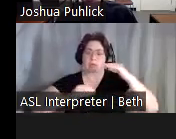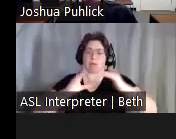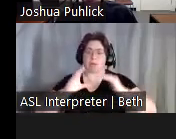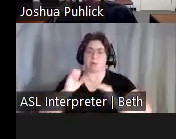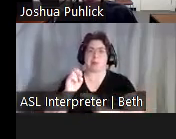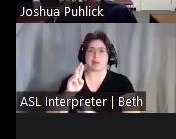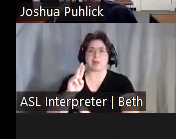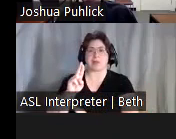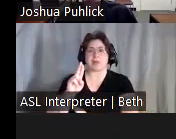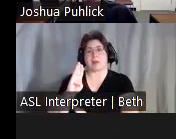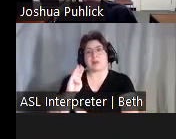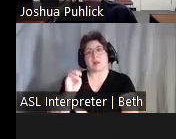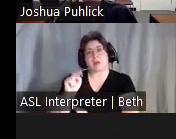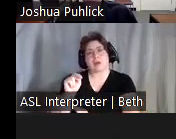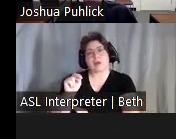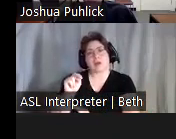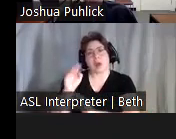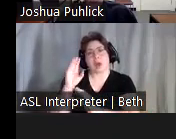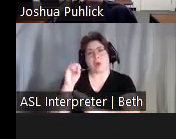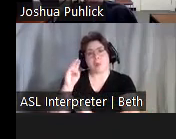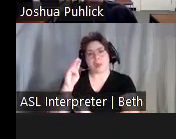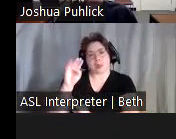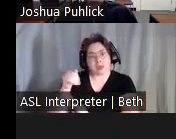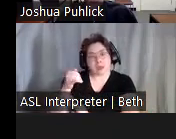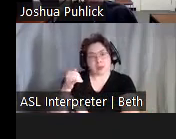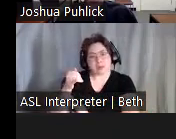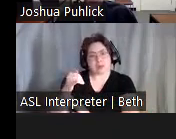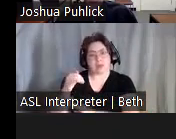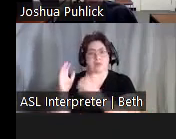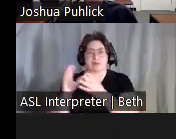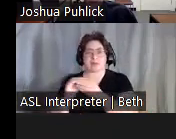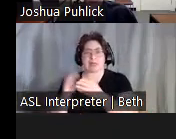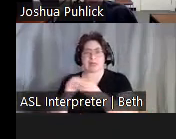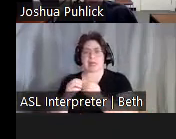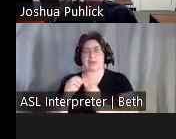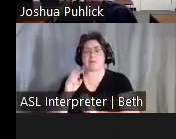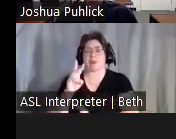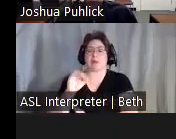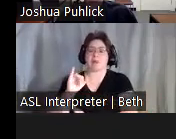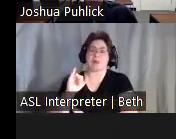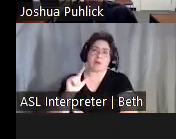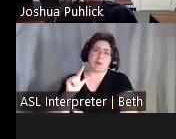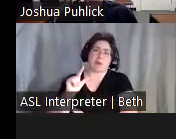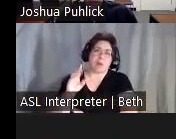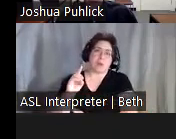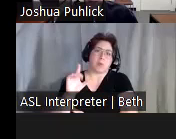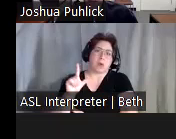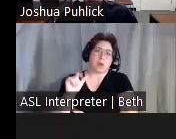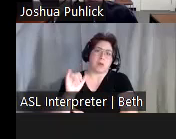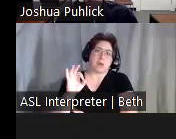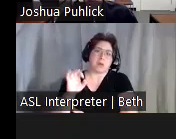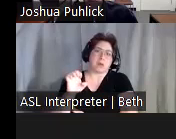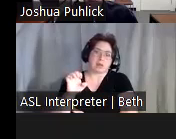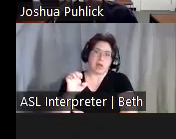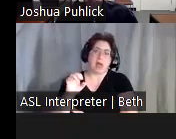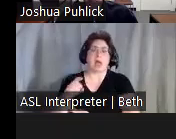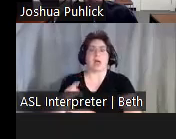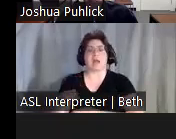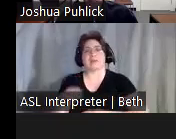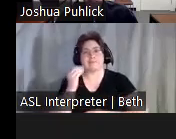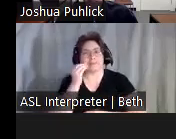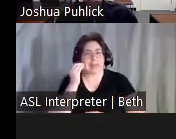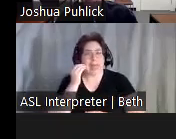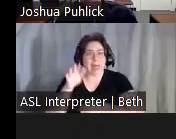with, as I mentioned, wildlife habitat, and now adapting forests to